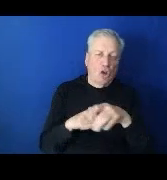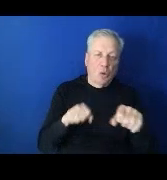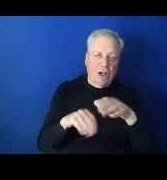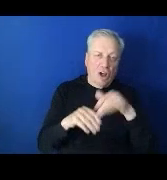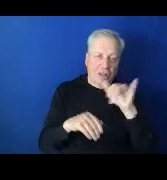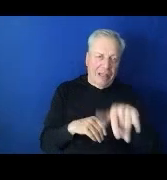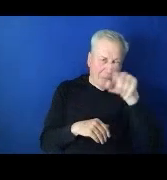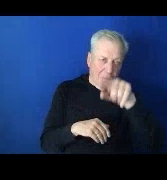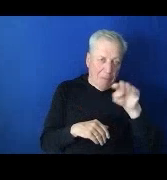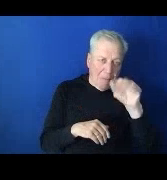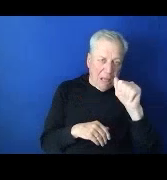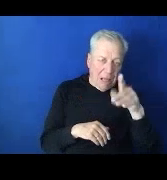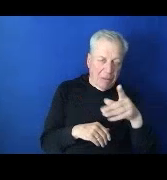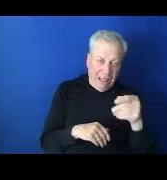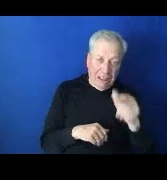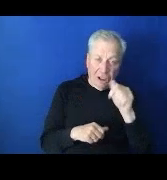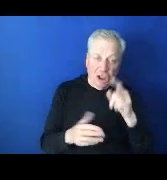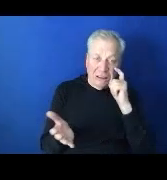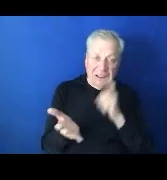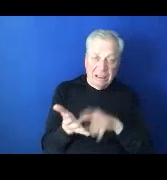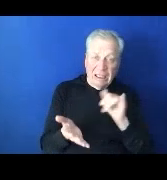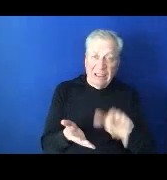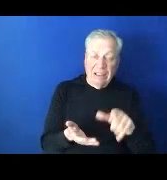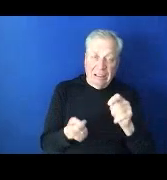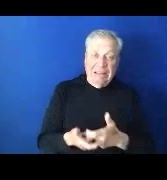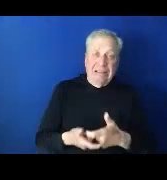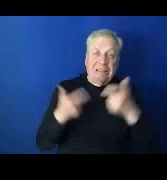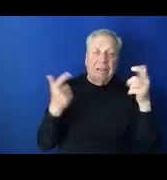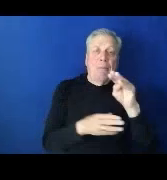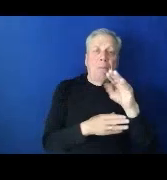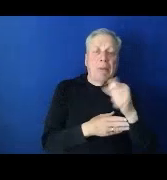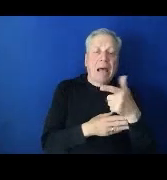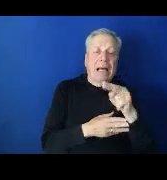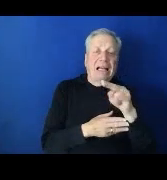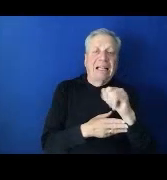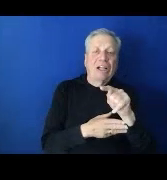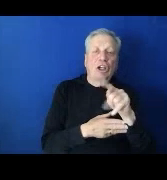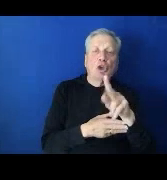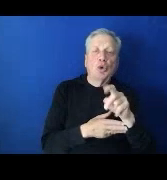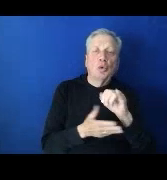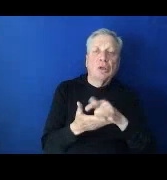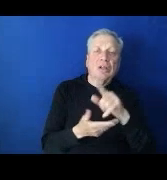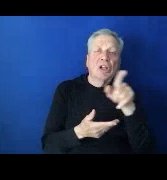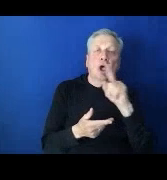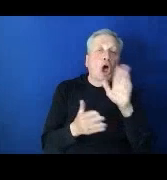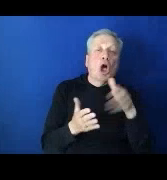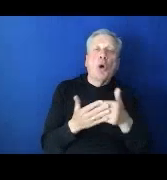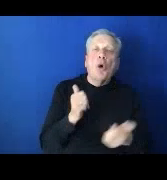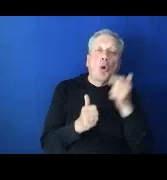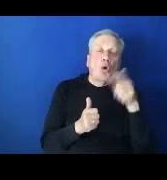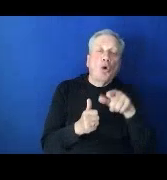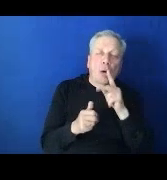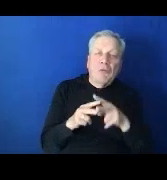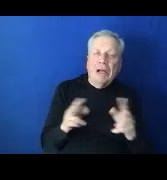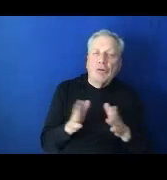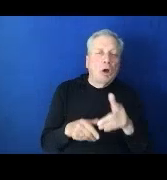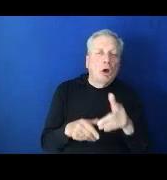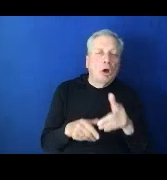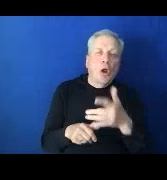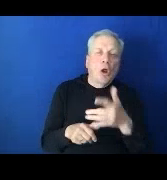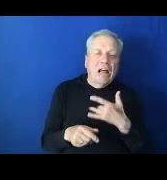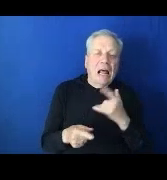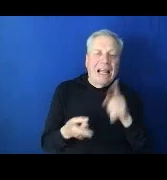map. As you can see, this is the magnitude distribution. The vast majorities are very, very small. You don't really start feeling them